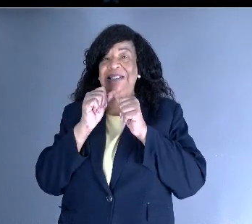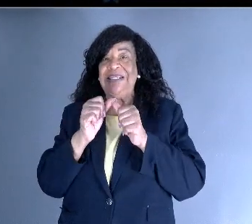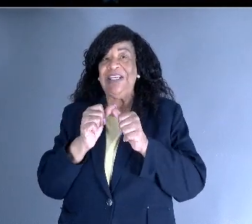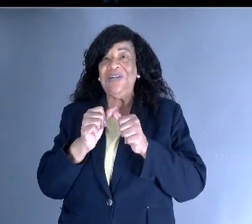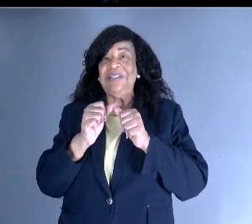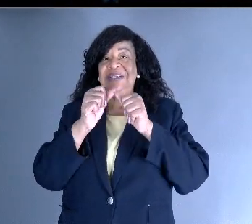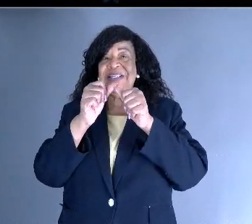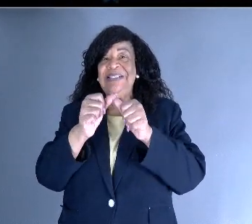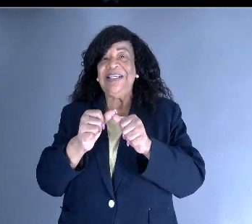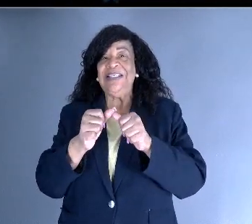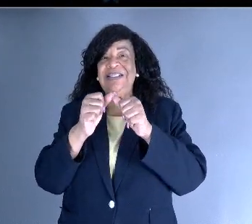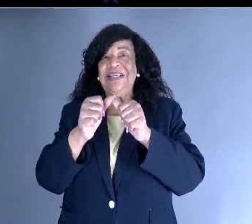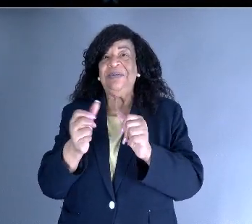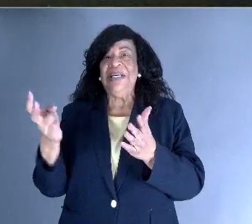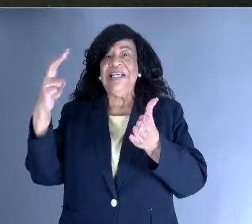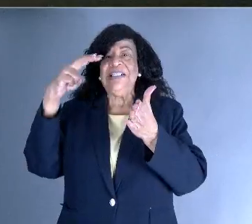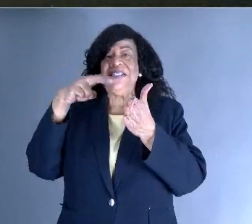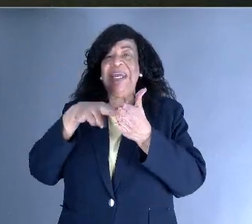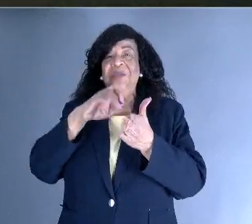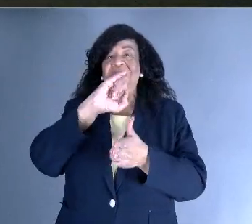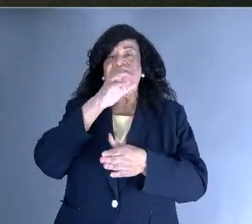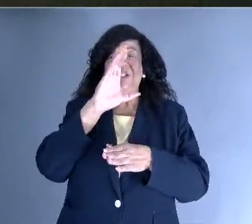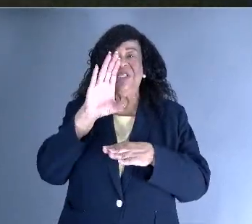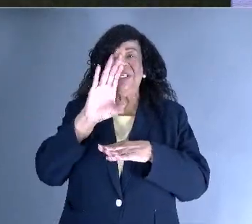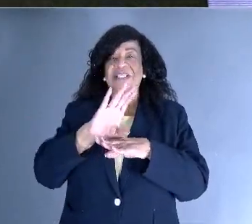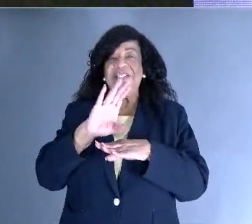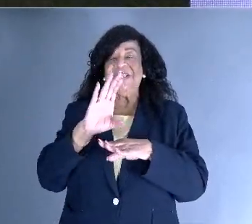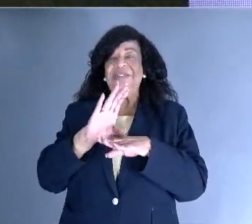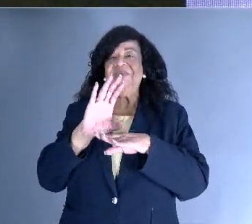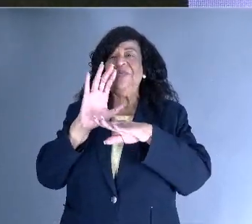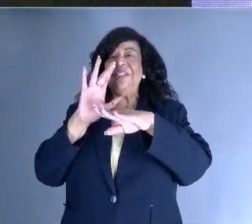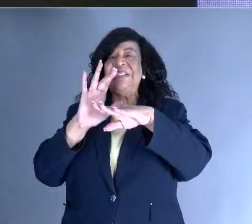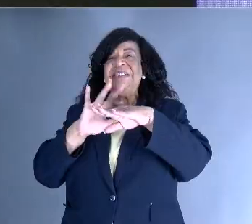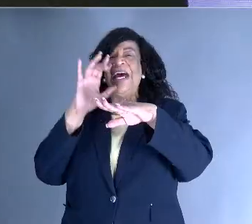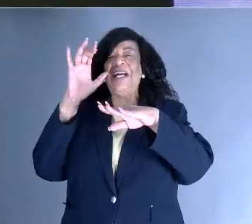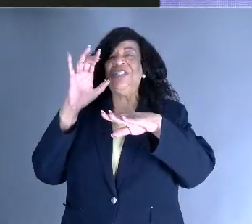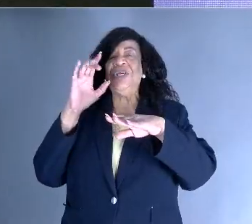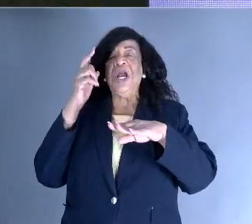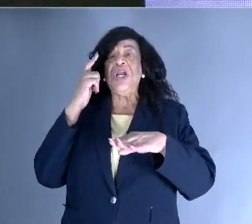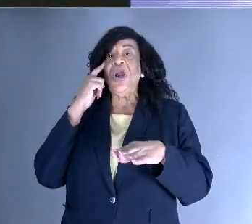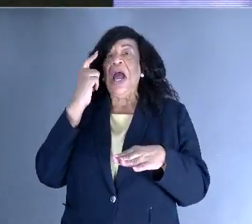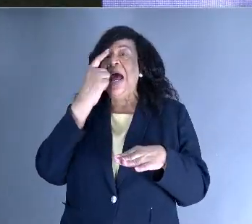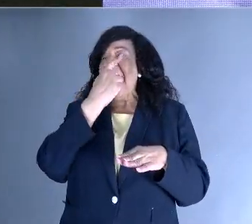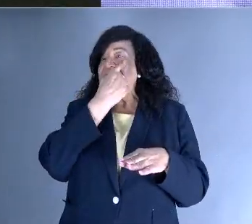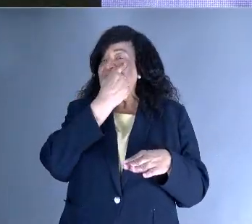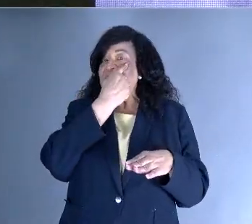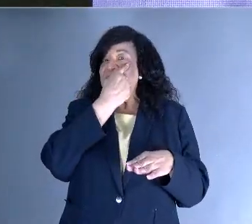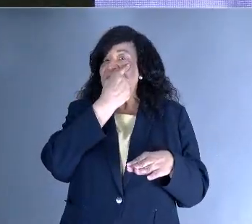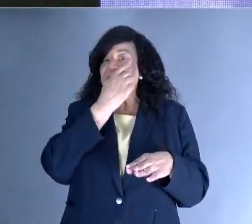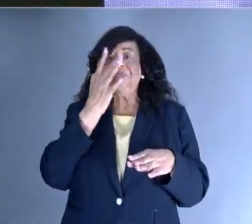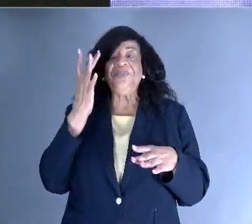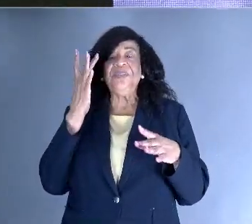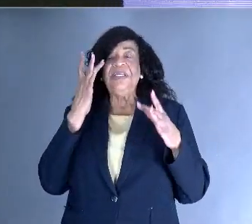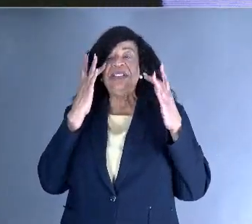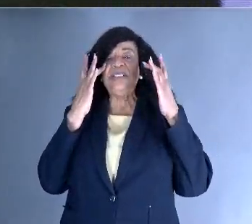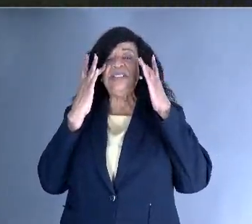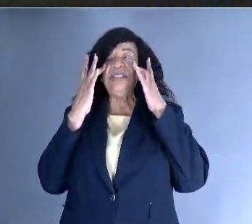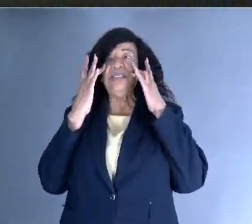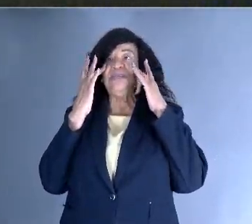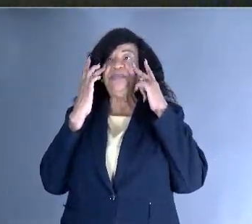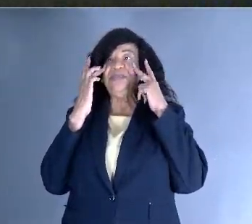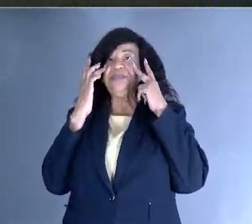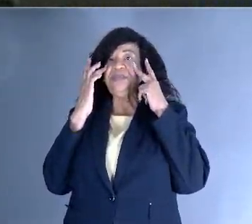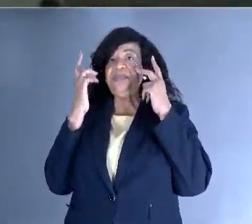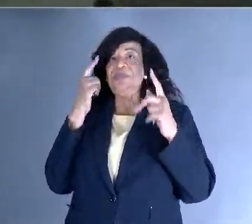going stand with me Jubilee can you lay your hands on your eyes just lay your hands on your